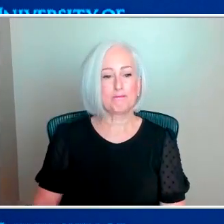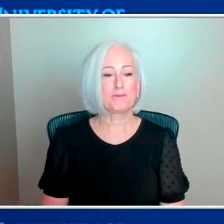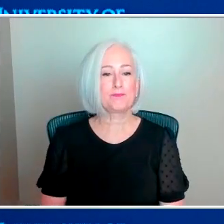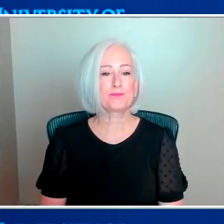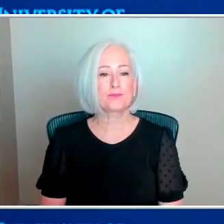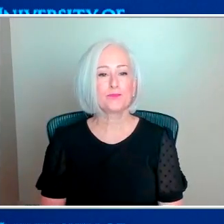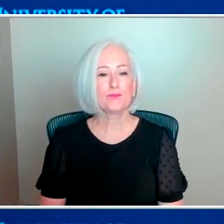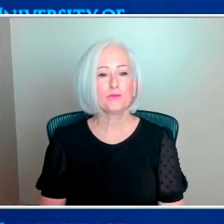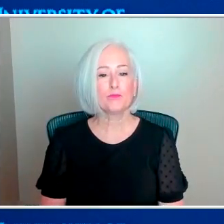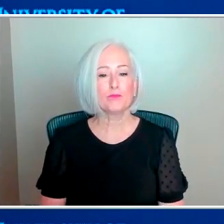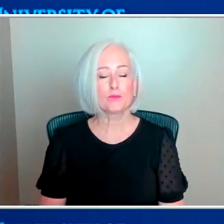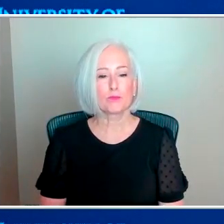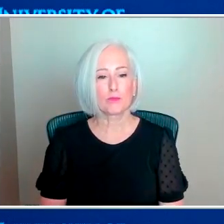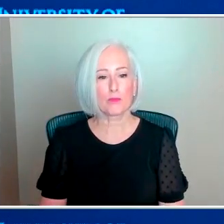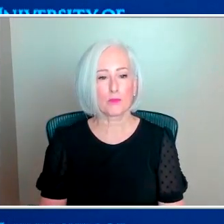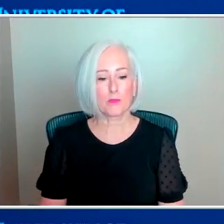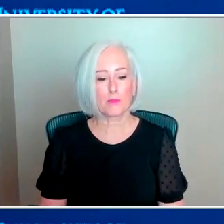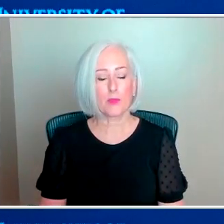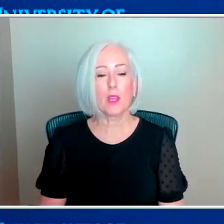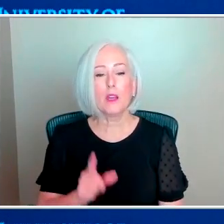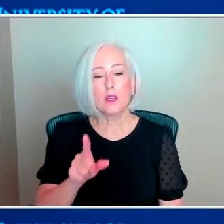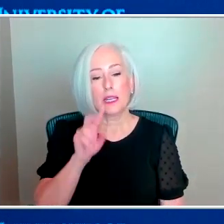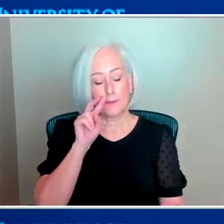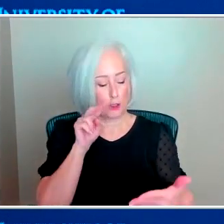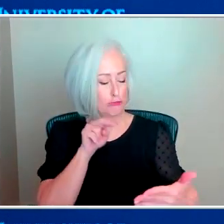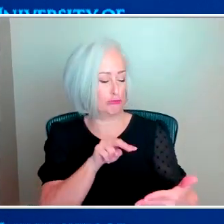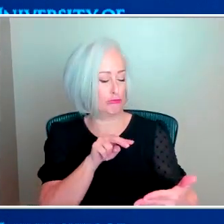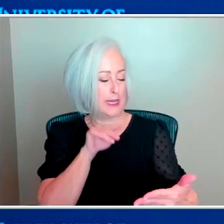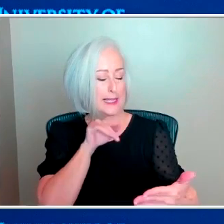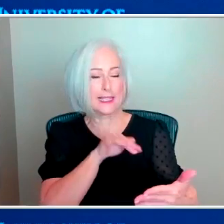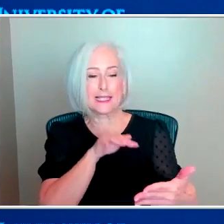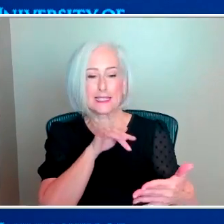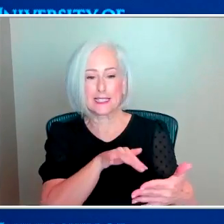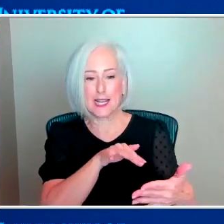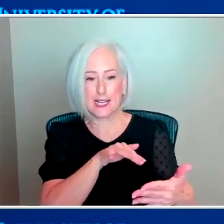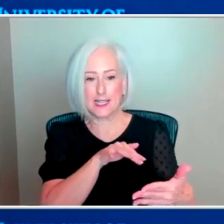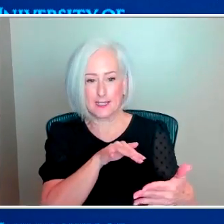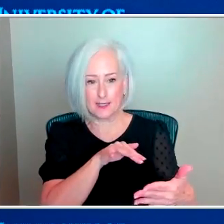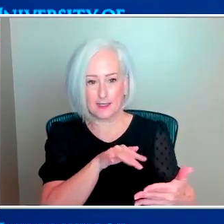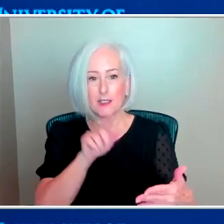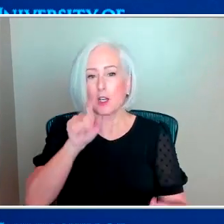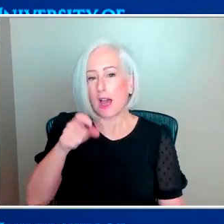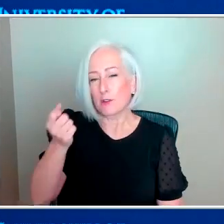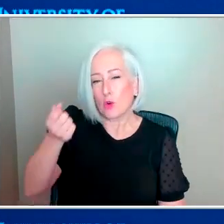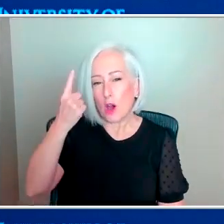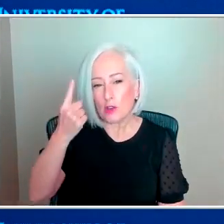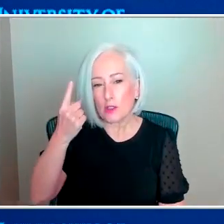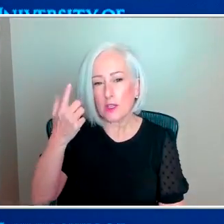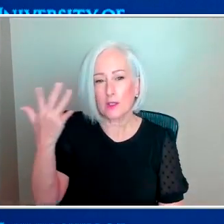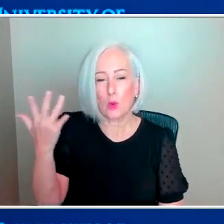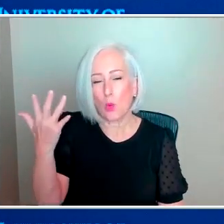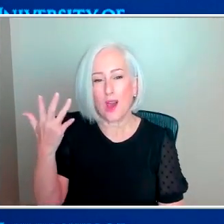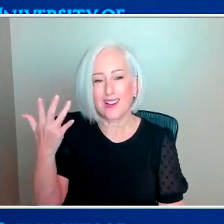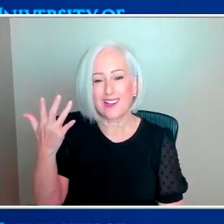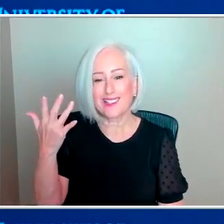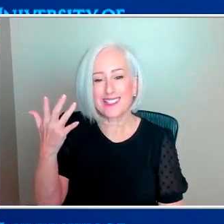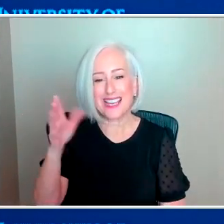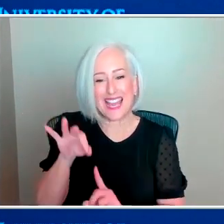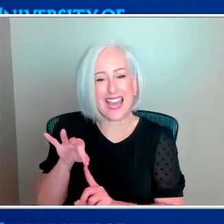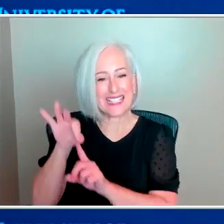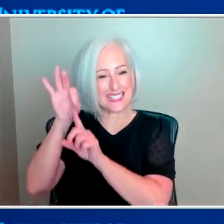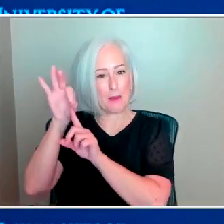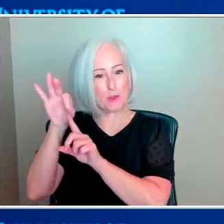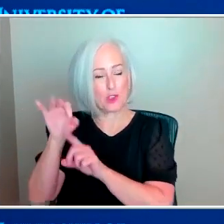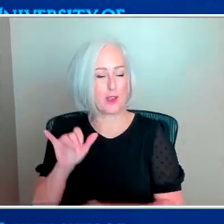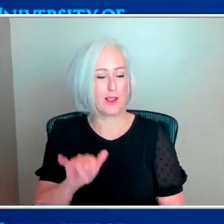is, though, when you look at the study itself, we have to be understanding of what the caveats are. This is a meta-analysis.